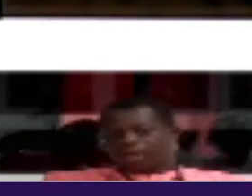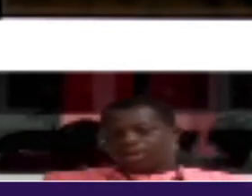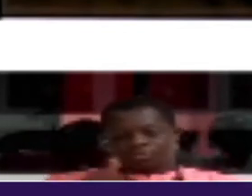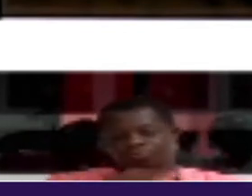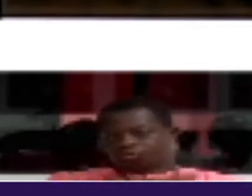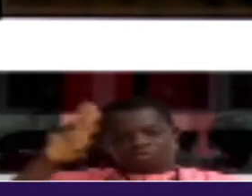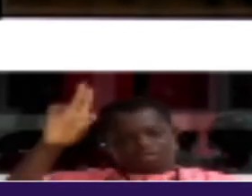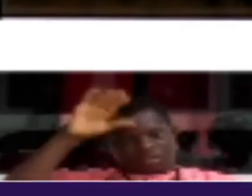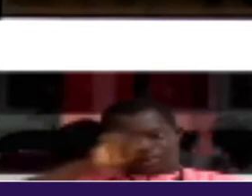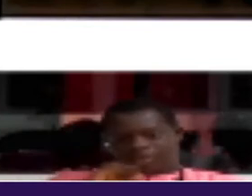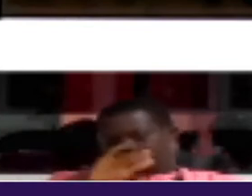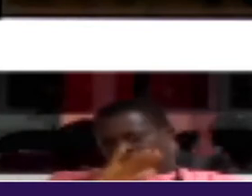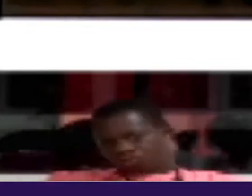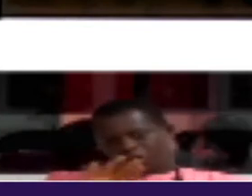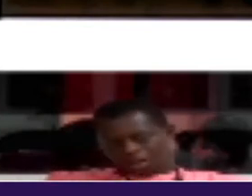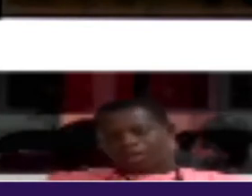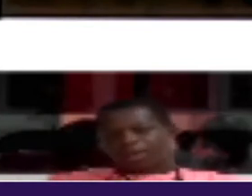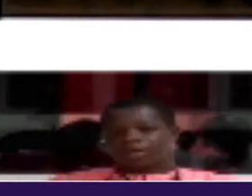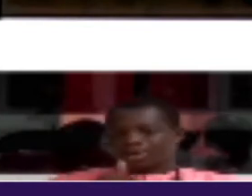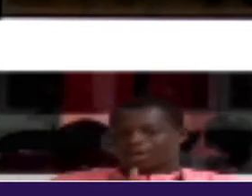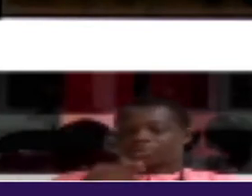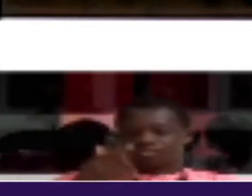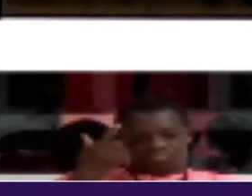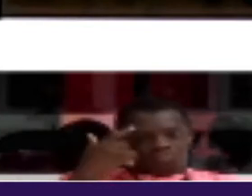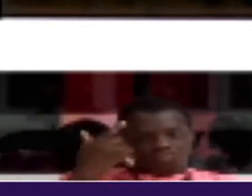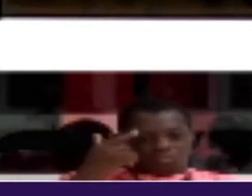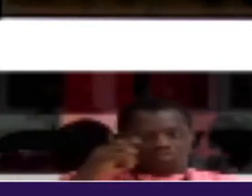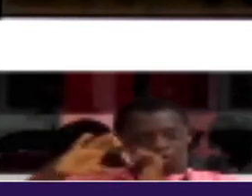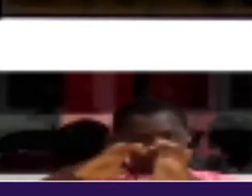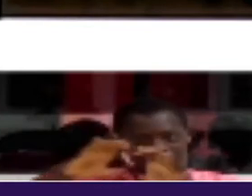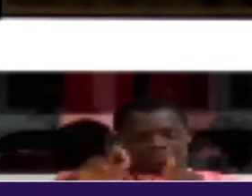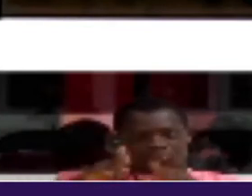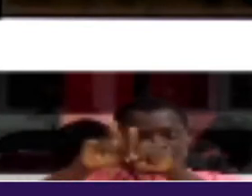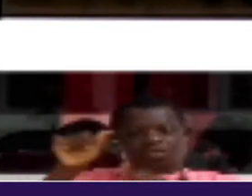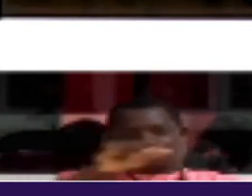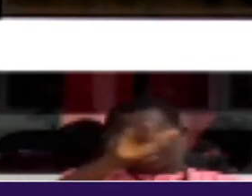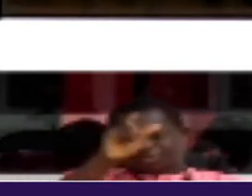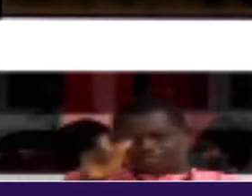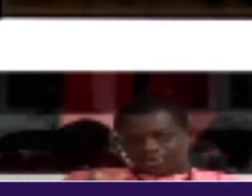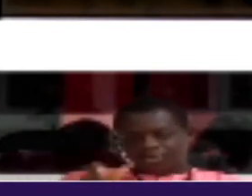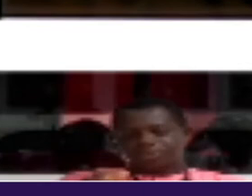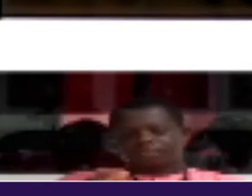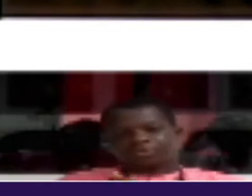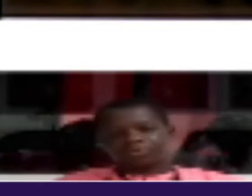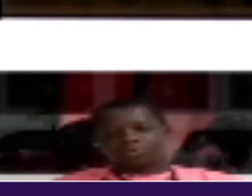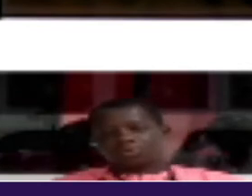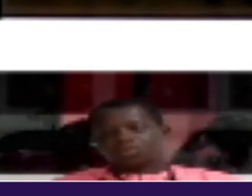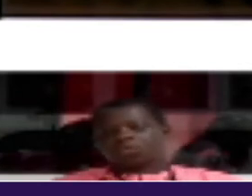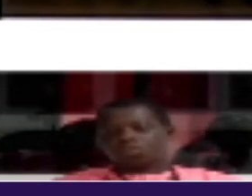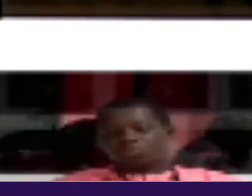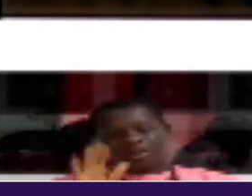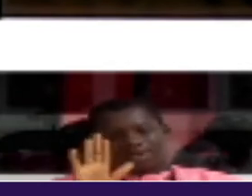what he was saying. But I know that he was communicating with someone. So later, where we parked the